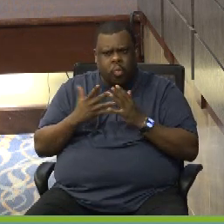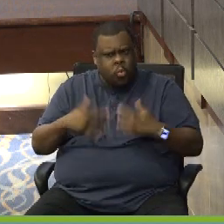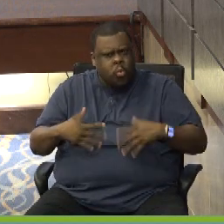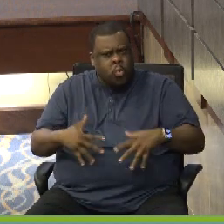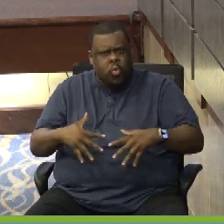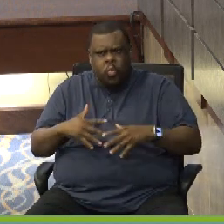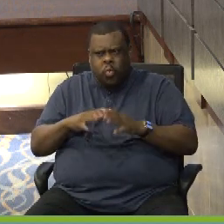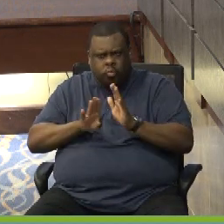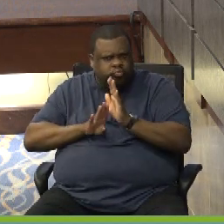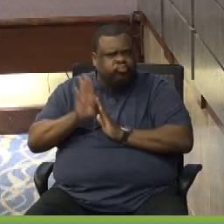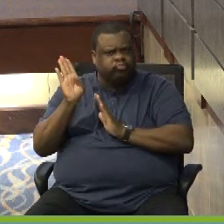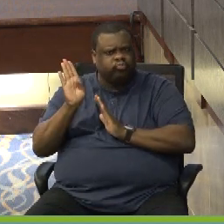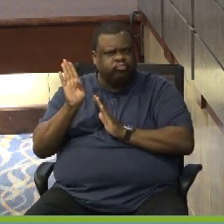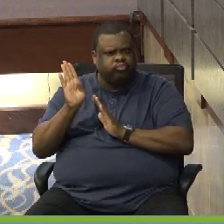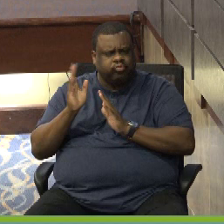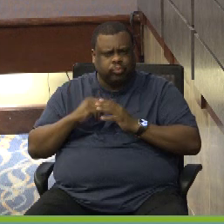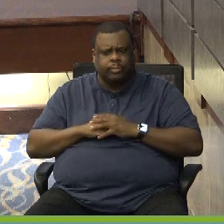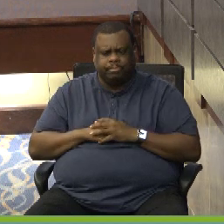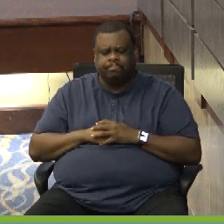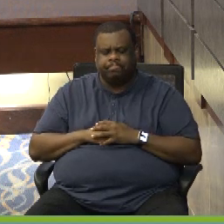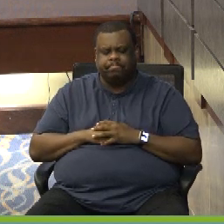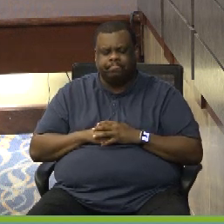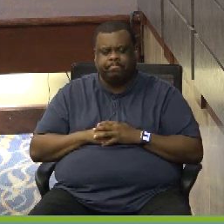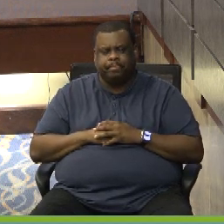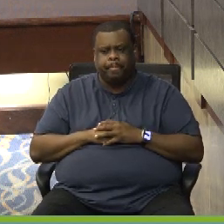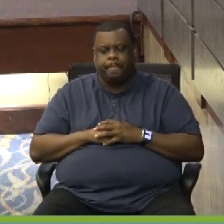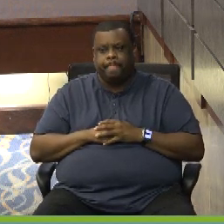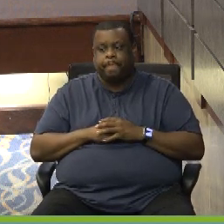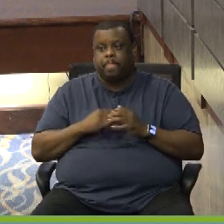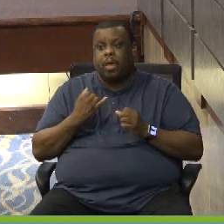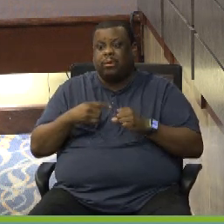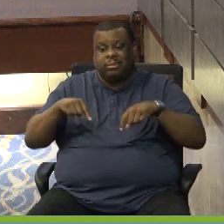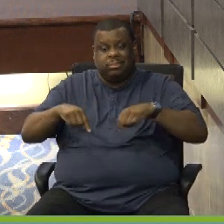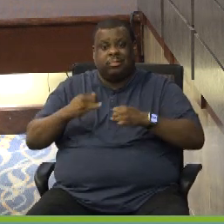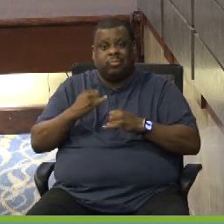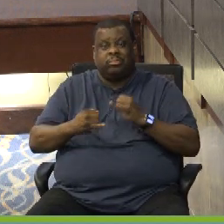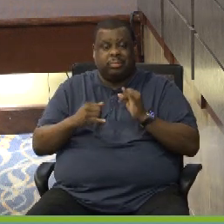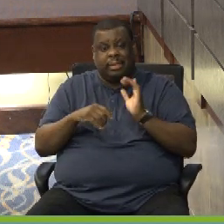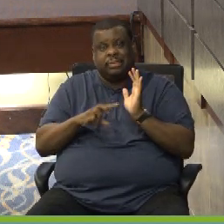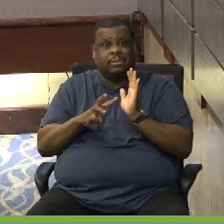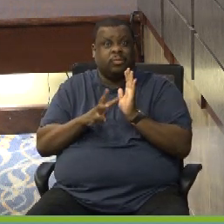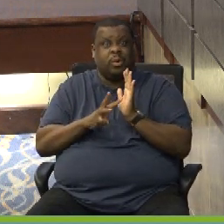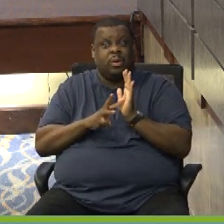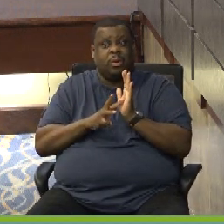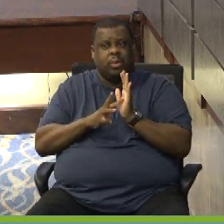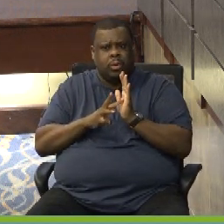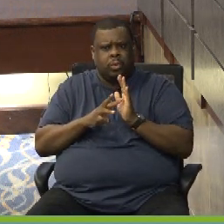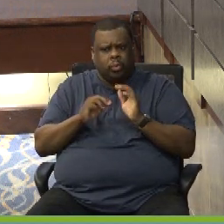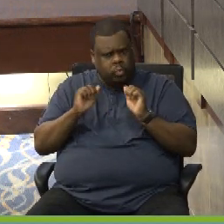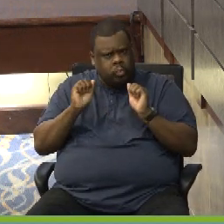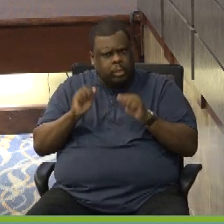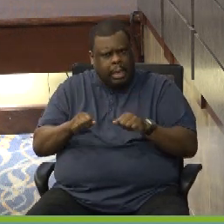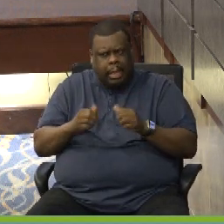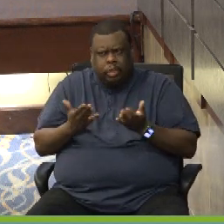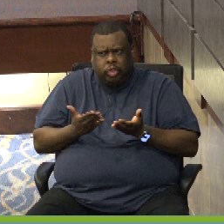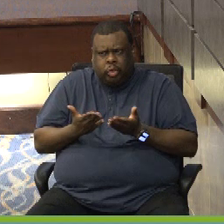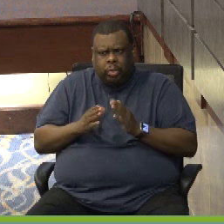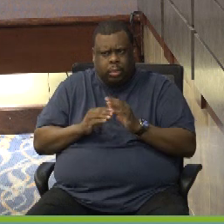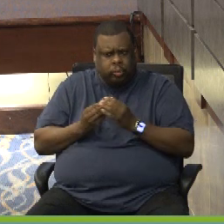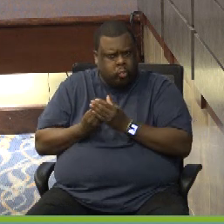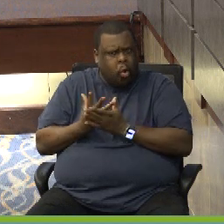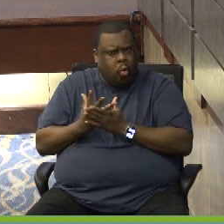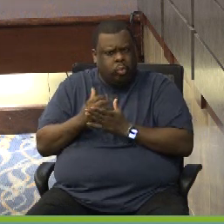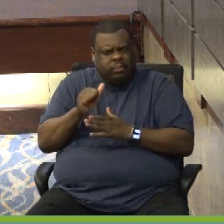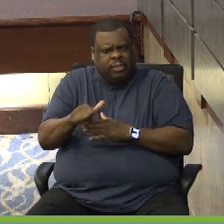last but certainly not least, this idea of being resourceful, right? Strong and harnessing the full potential of our city and people